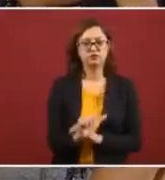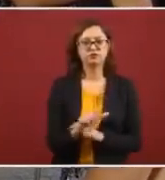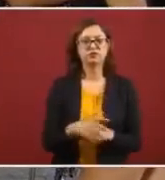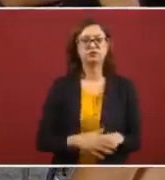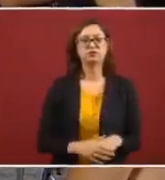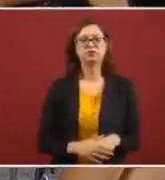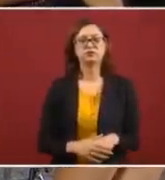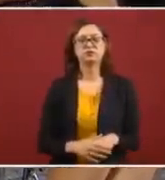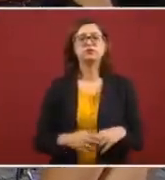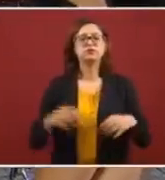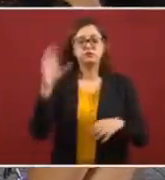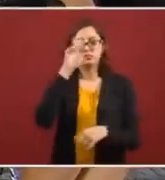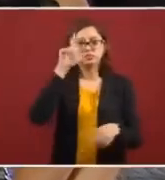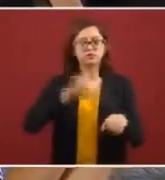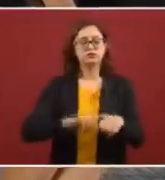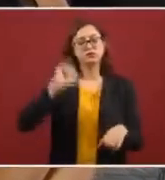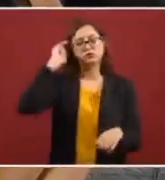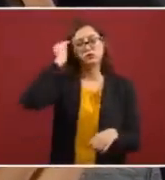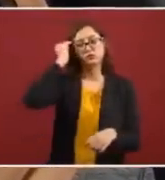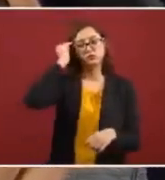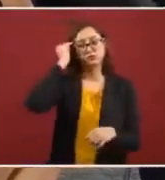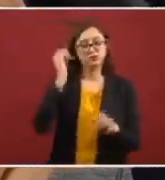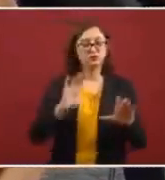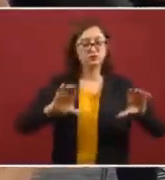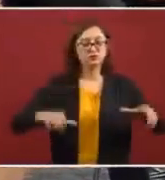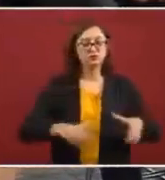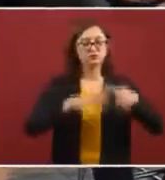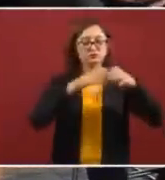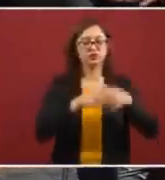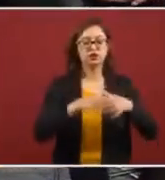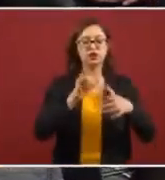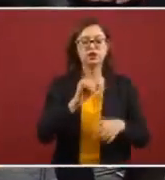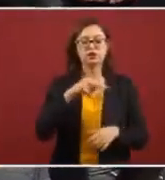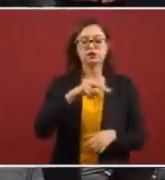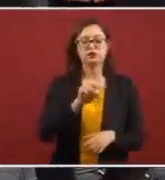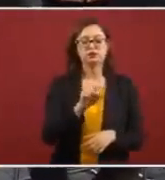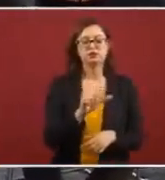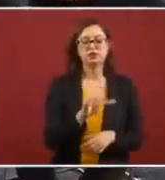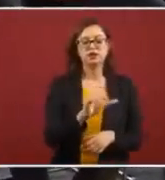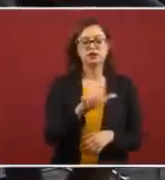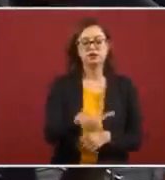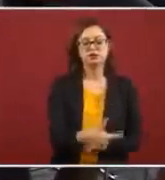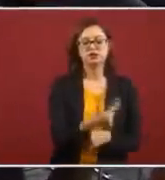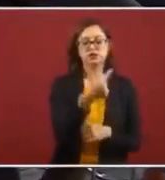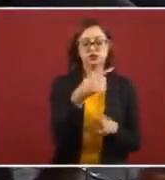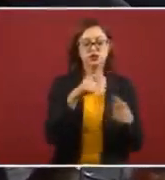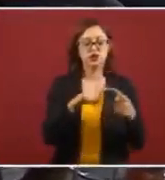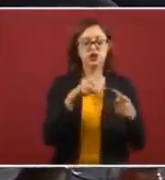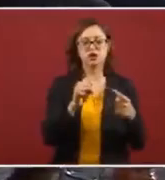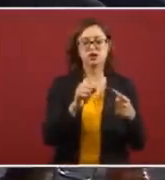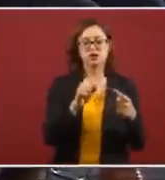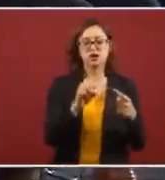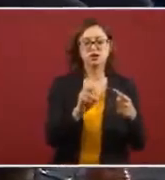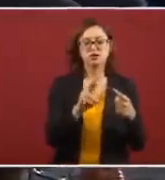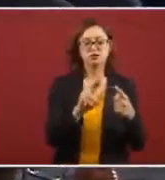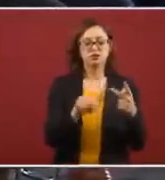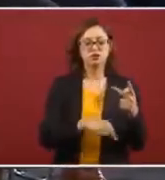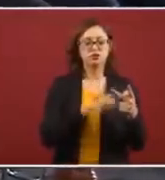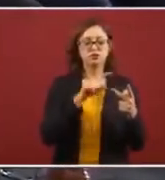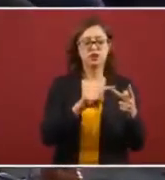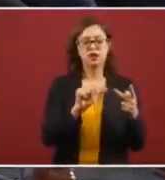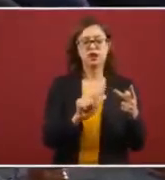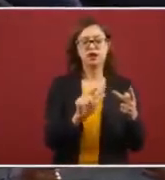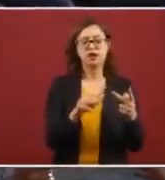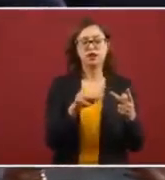are the people that won the prizes. Quien está integrado por Néstor Alonso Martínez Hernández, Alma